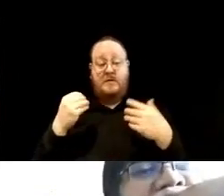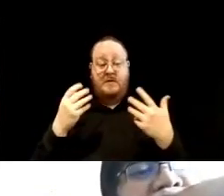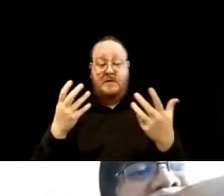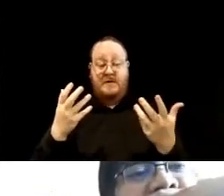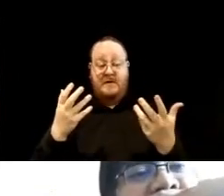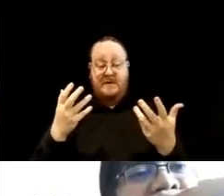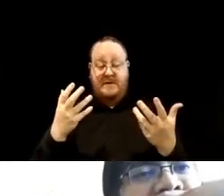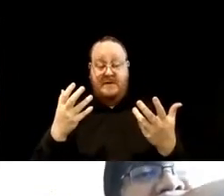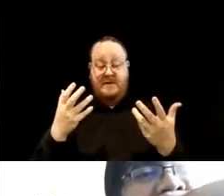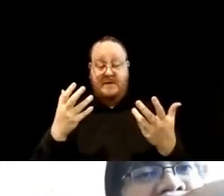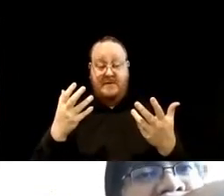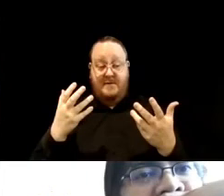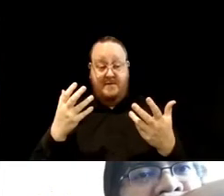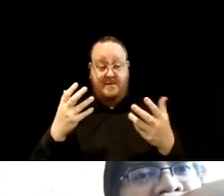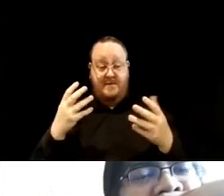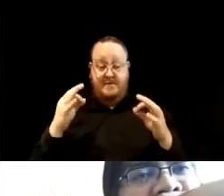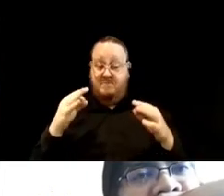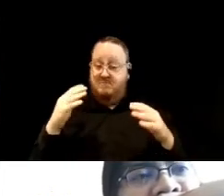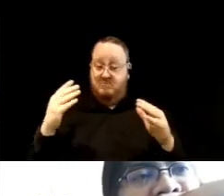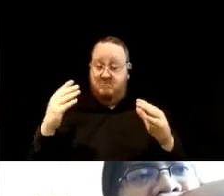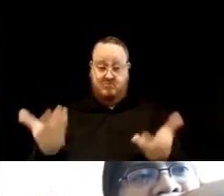everybody's questions are welcome.